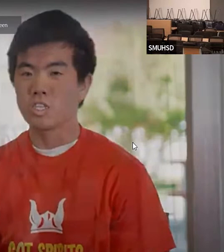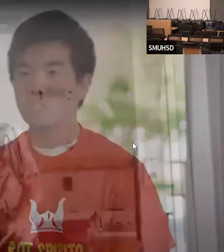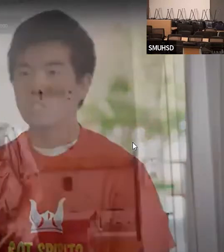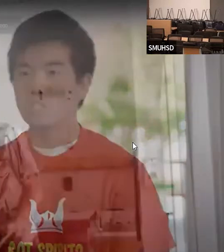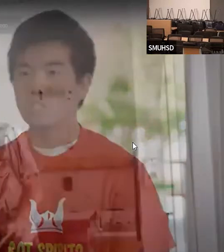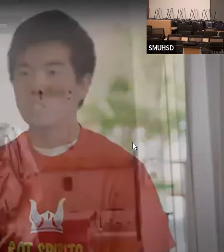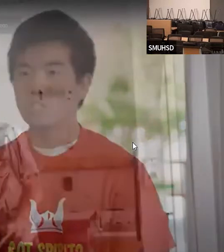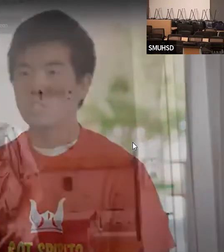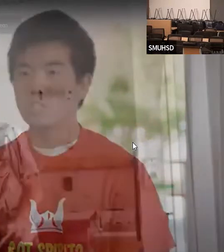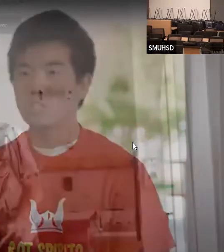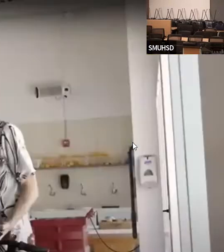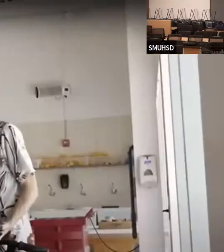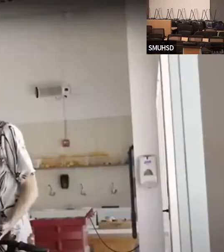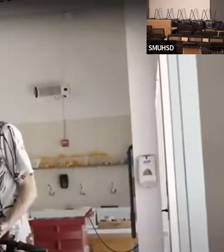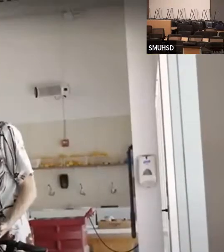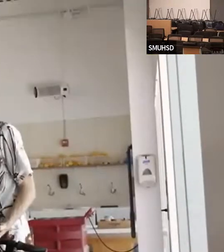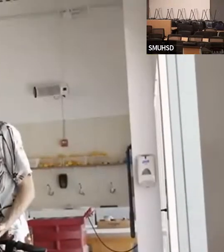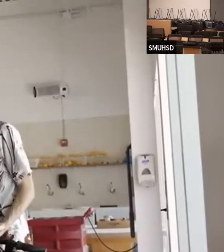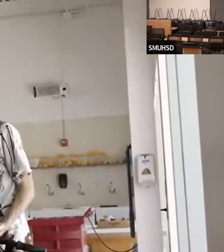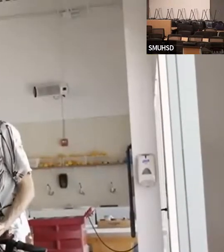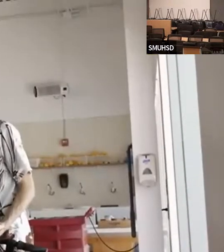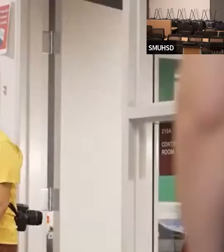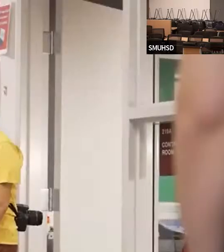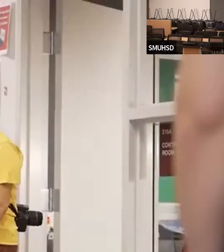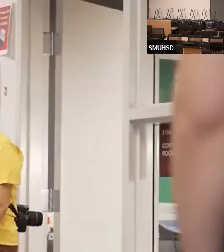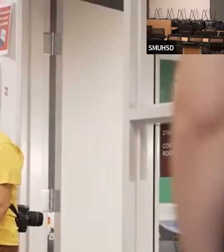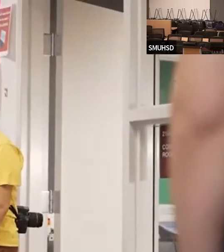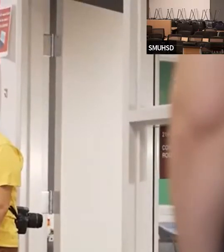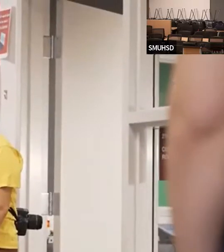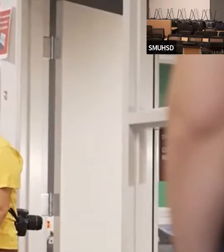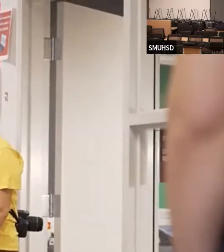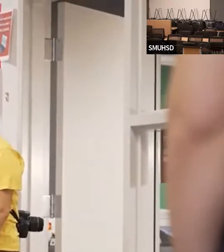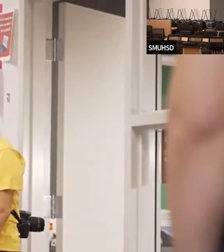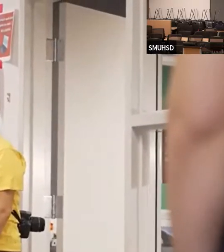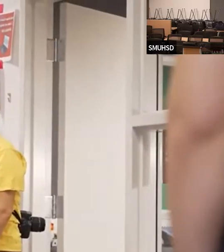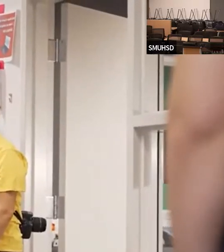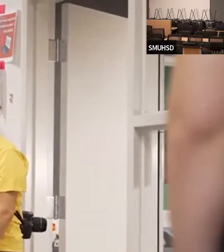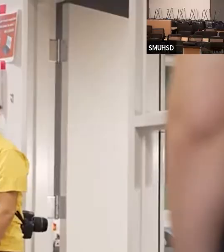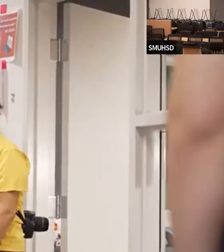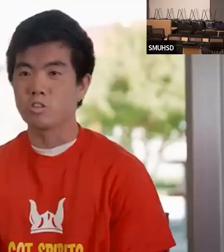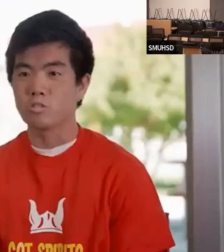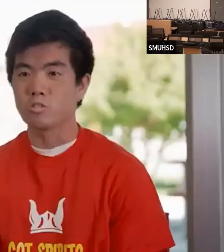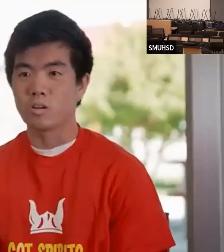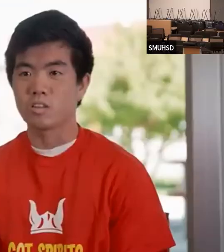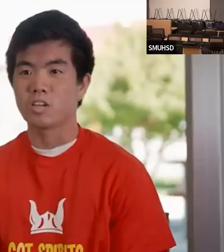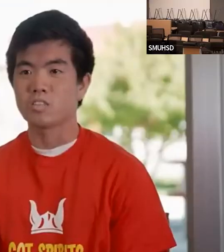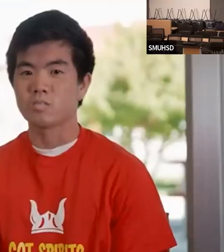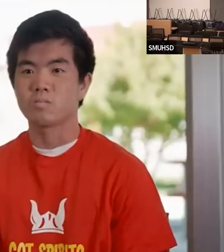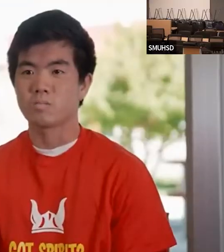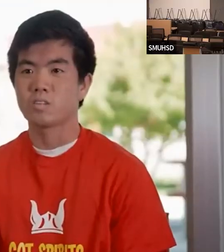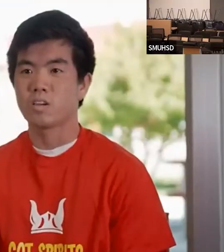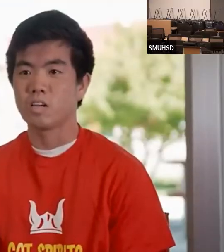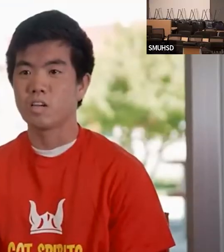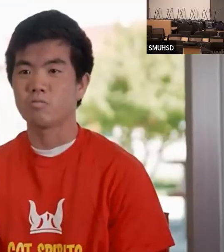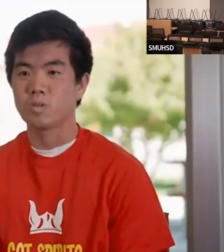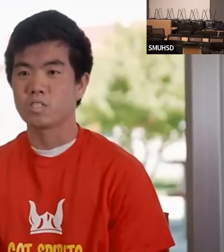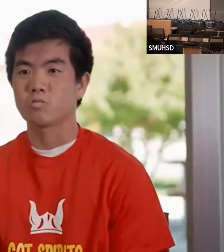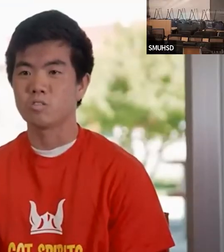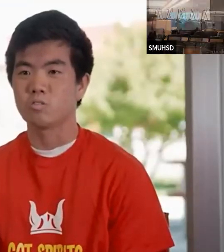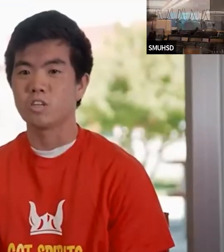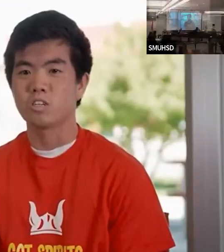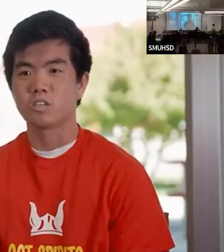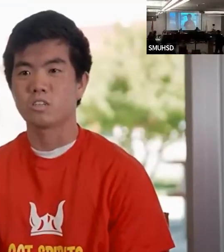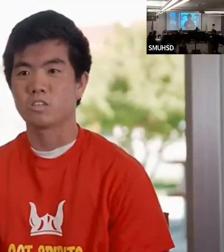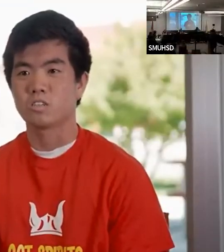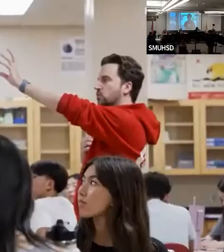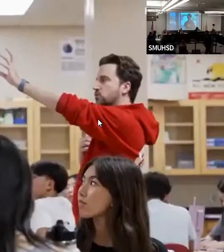just our teachers. Our teachers are so welcoming. The little things like saying good morning or how are you. I think that would make the